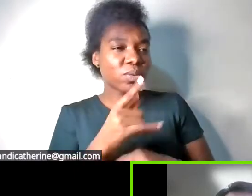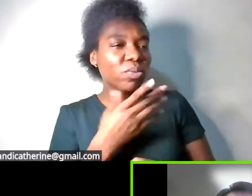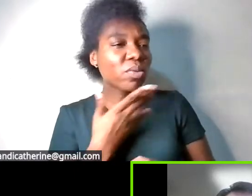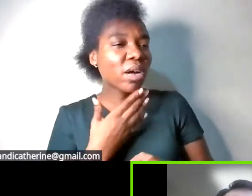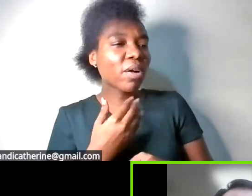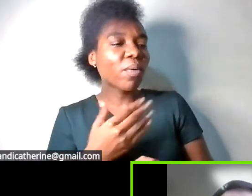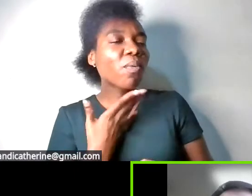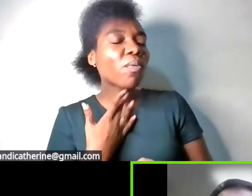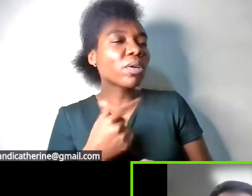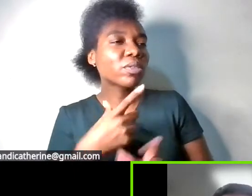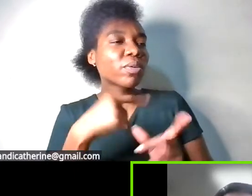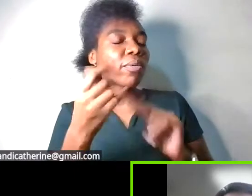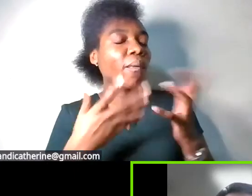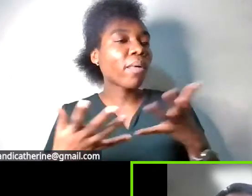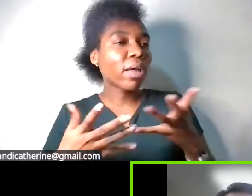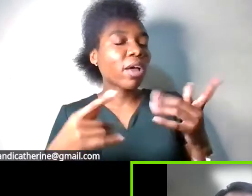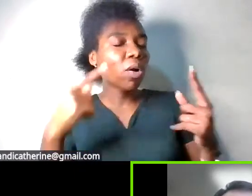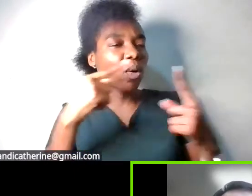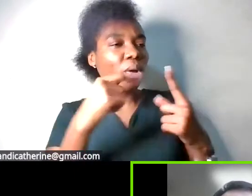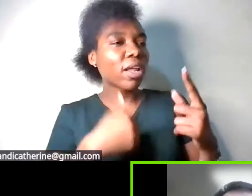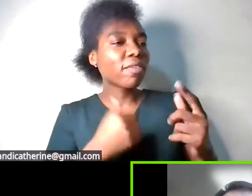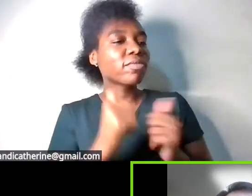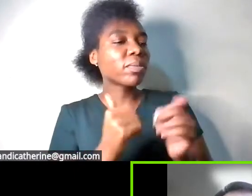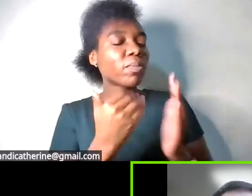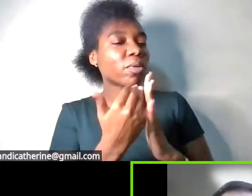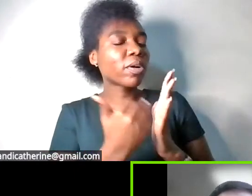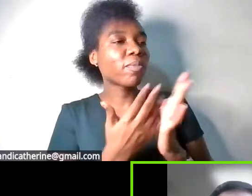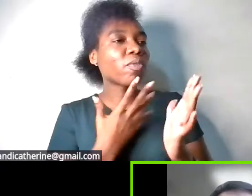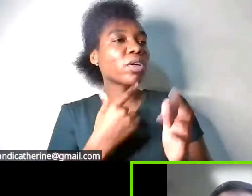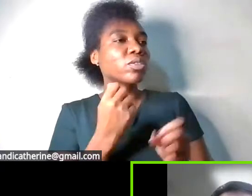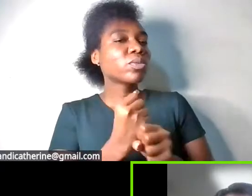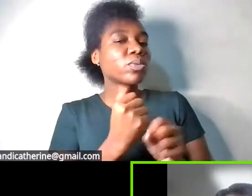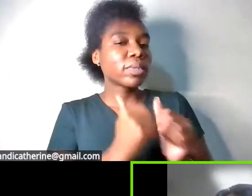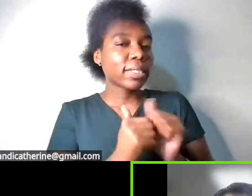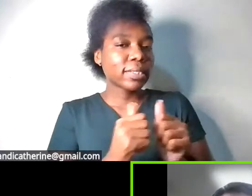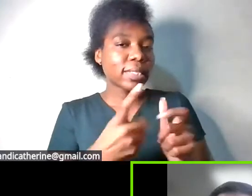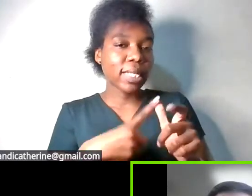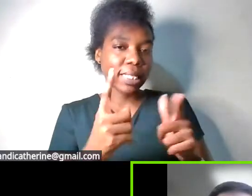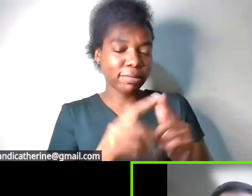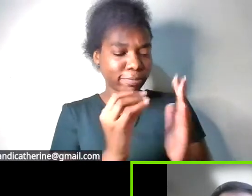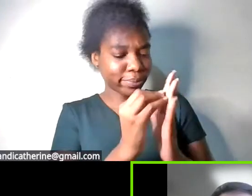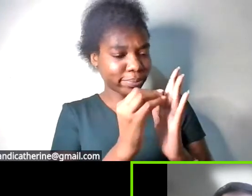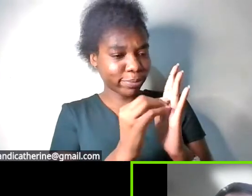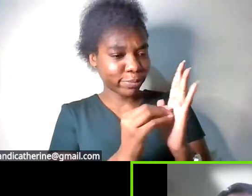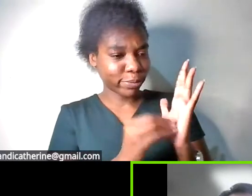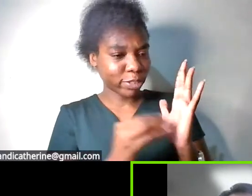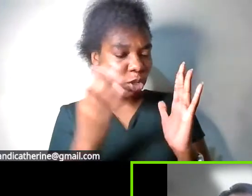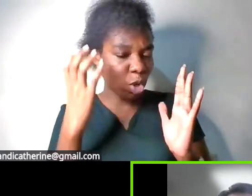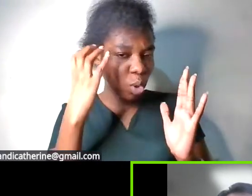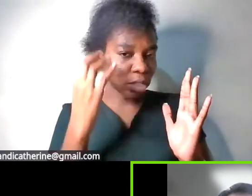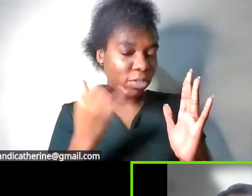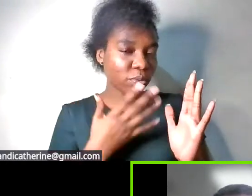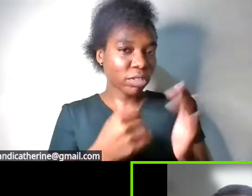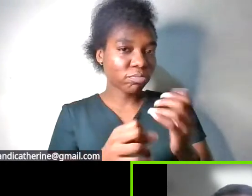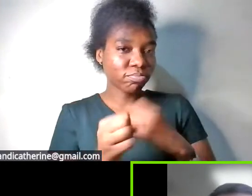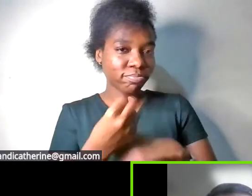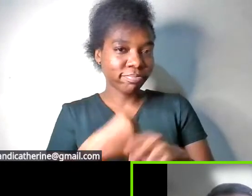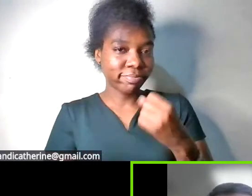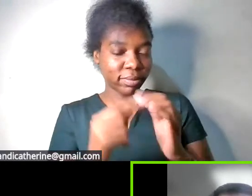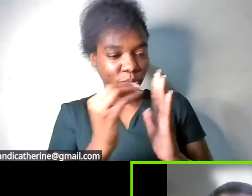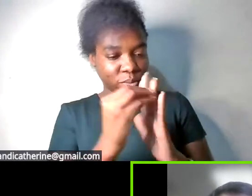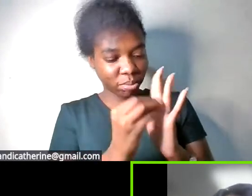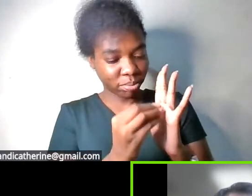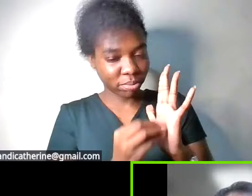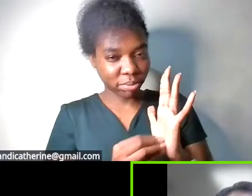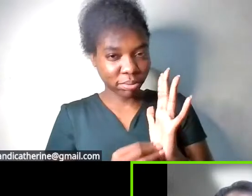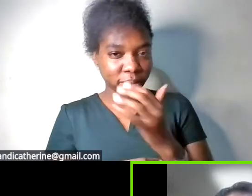do you want to go and what program do you want to do? And they set up all the courses they need to ensure that they get into that program. Now, of course, there are